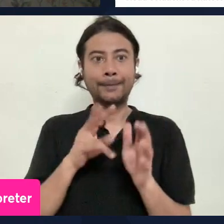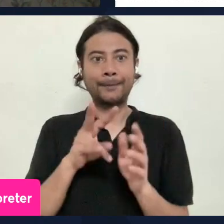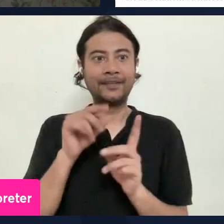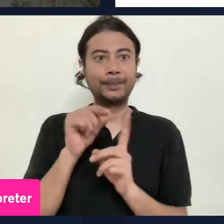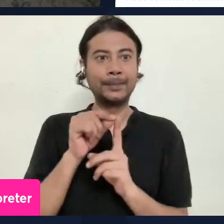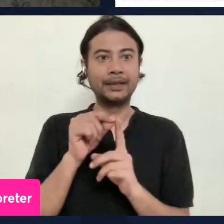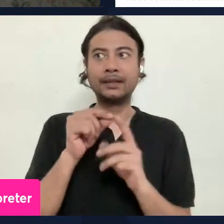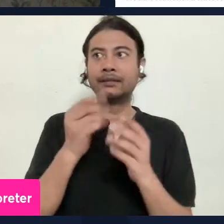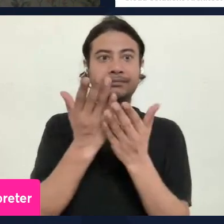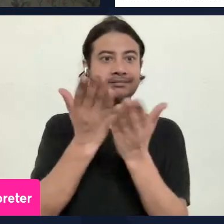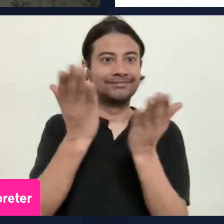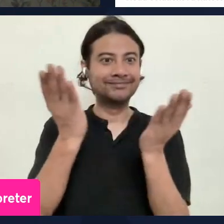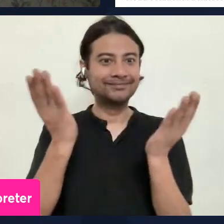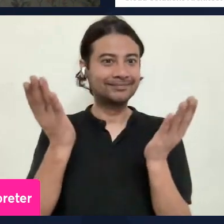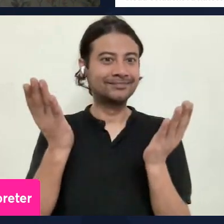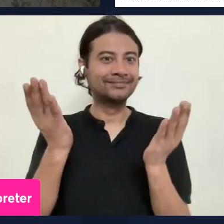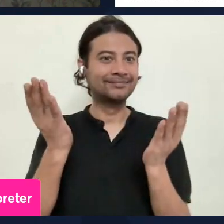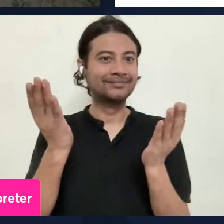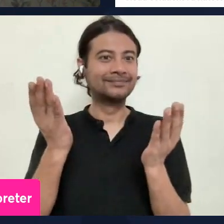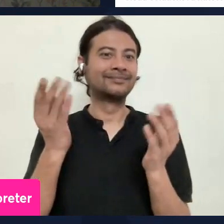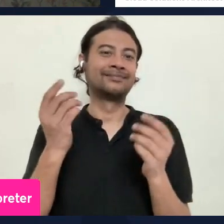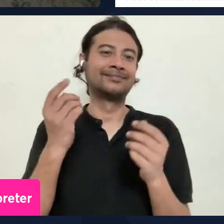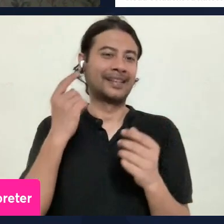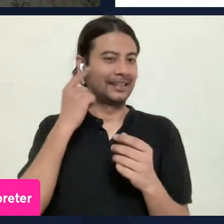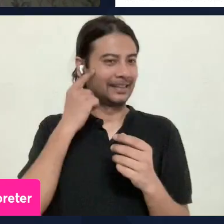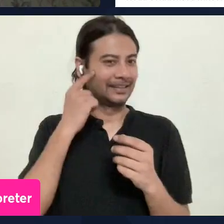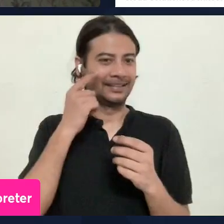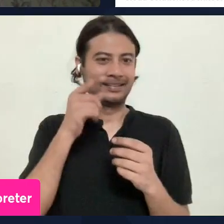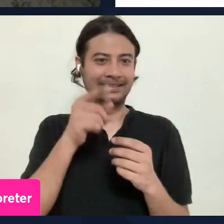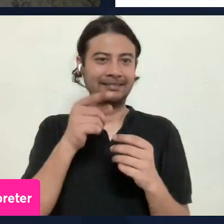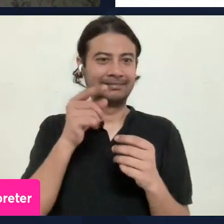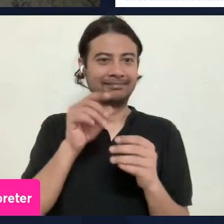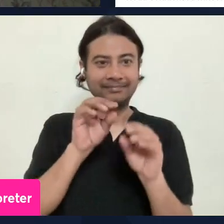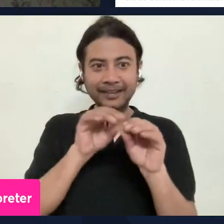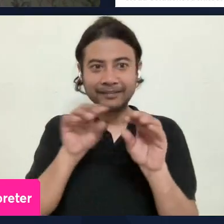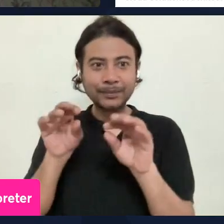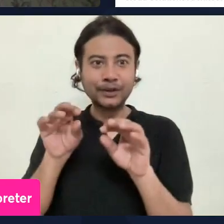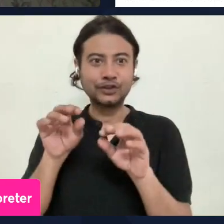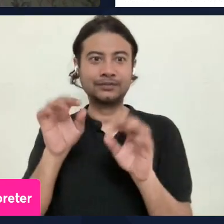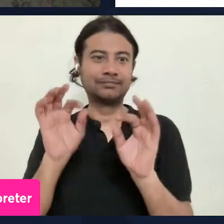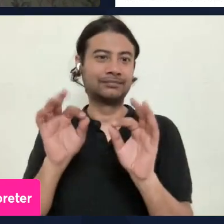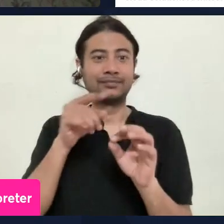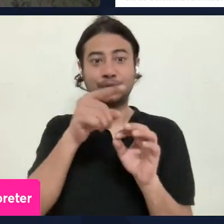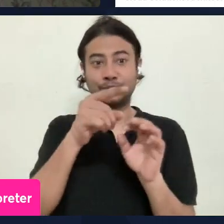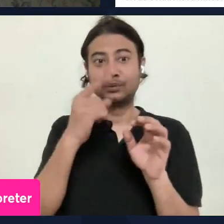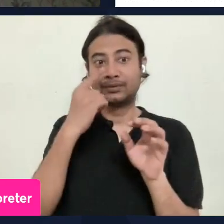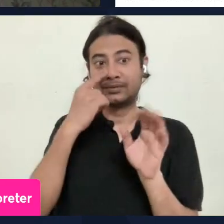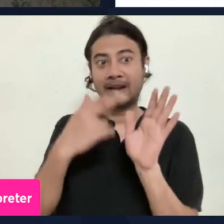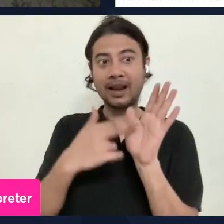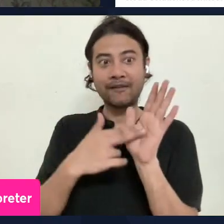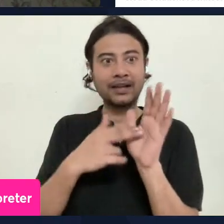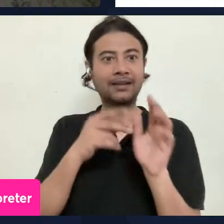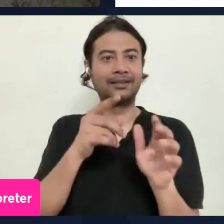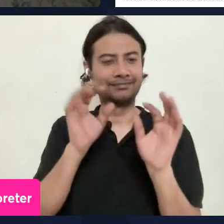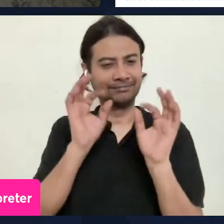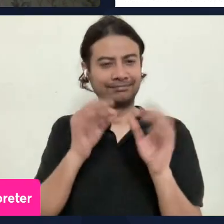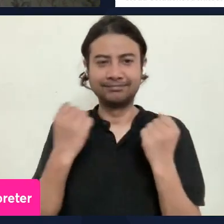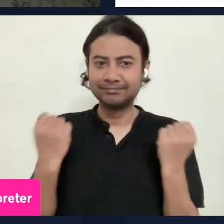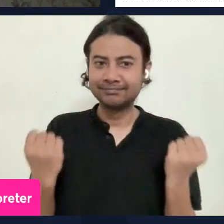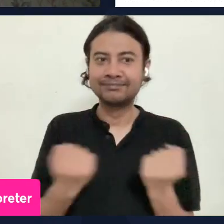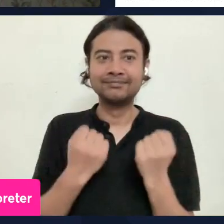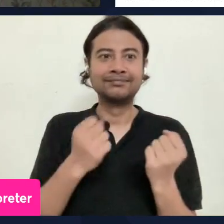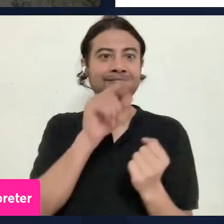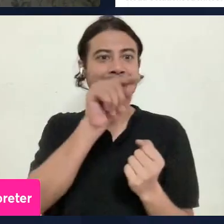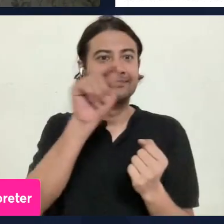do a great job, Navika, with your contributions and the support that you give. So thank you. I've really enjoyed it,